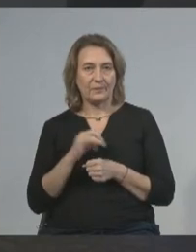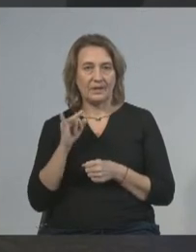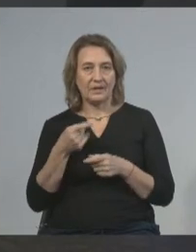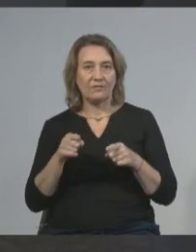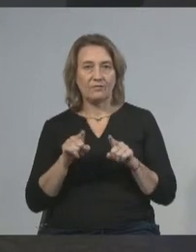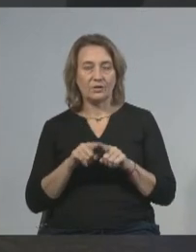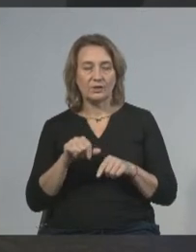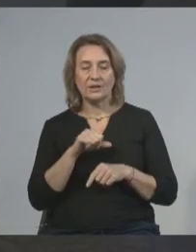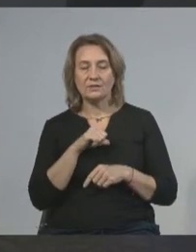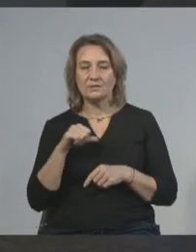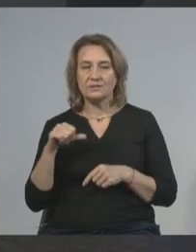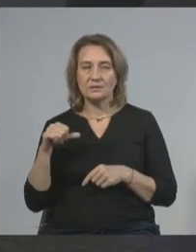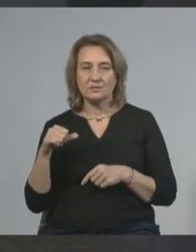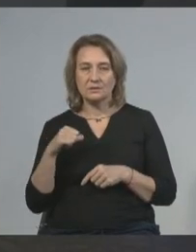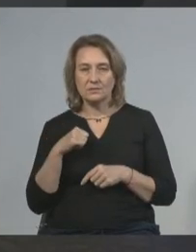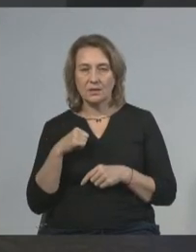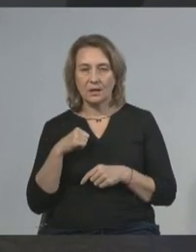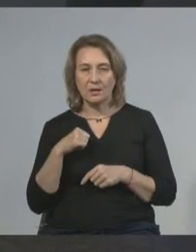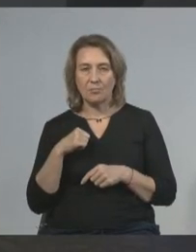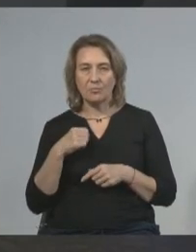with zoom